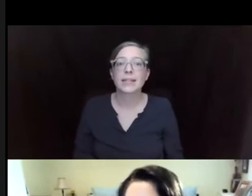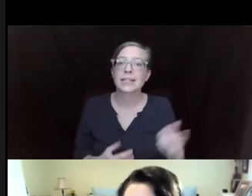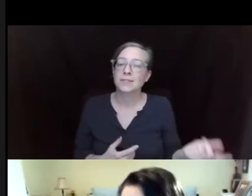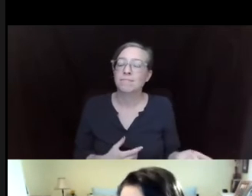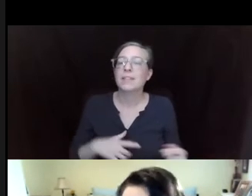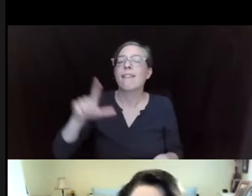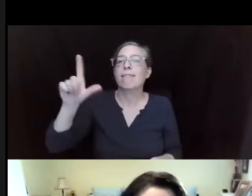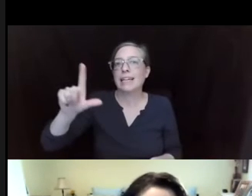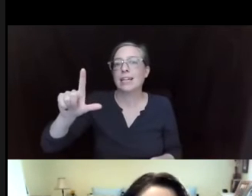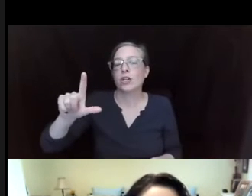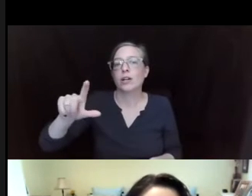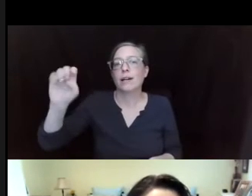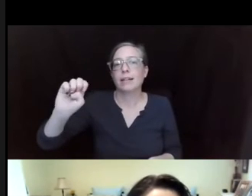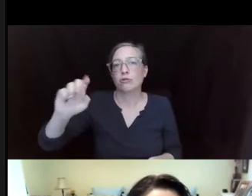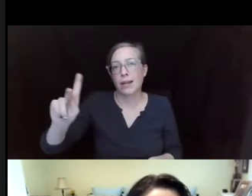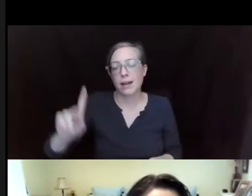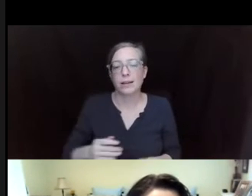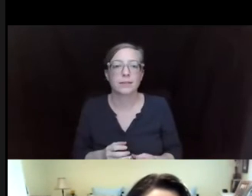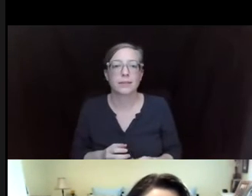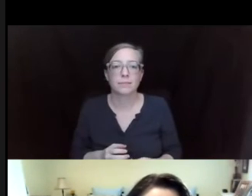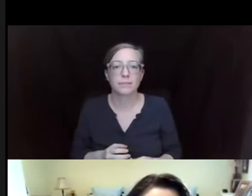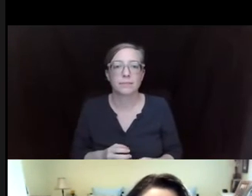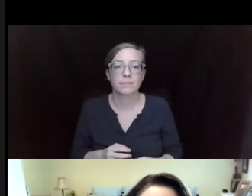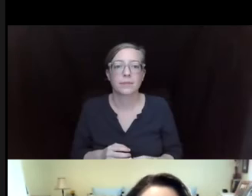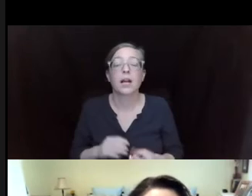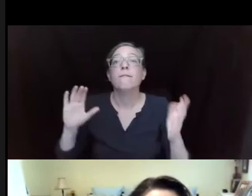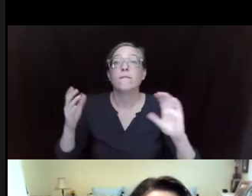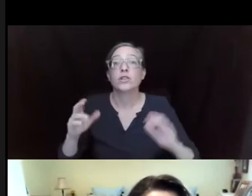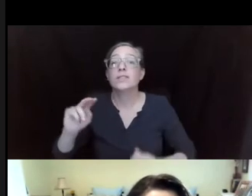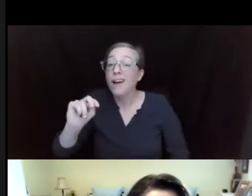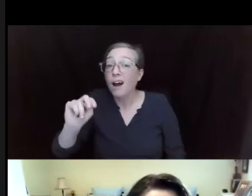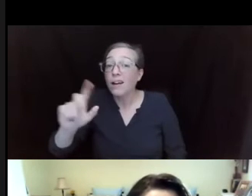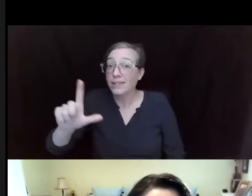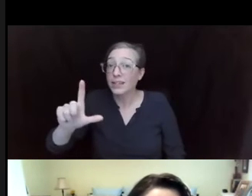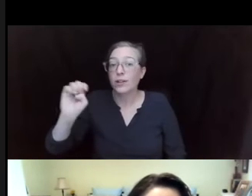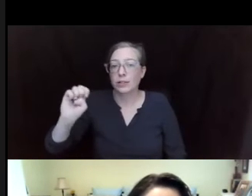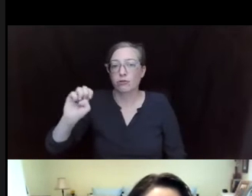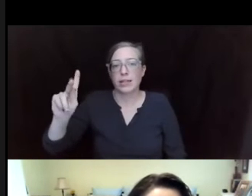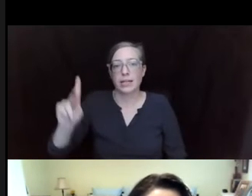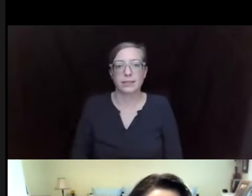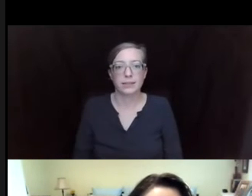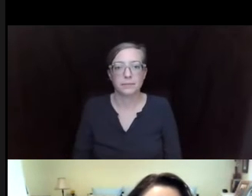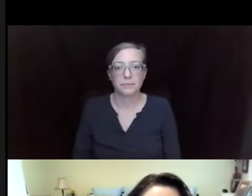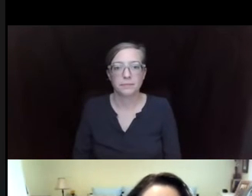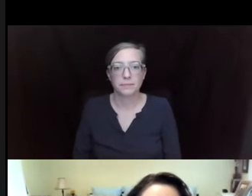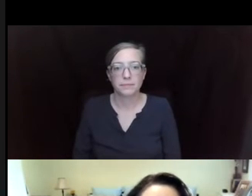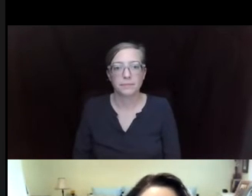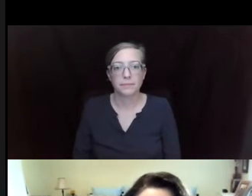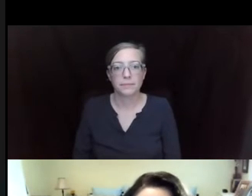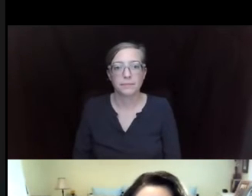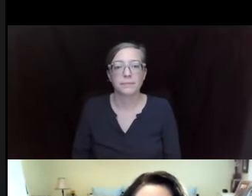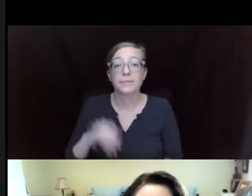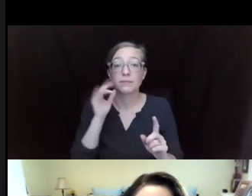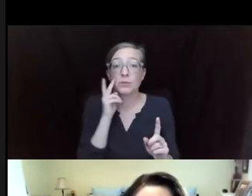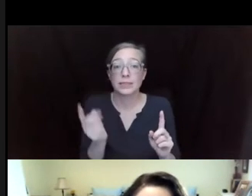the linear and non-linear. Linear electrokinetics is linear electrophoresis. As you can see, the